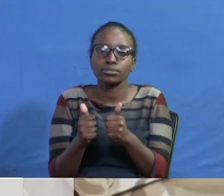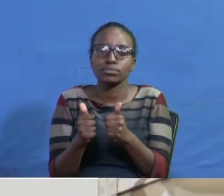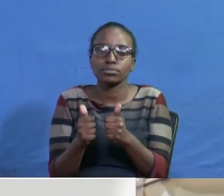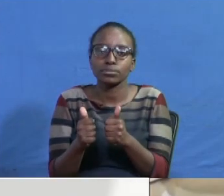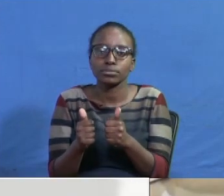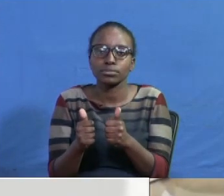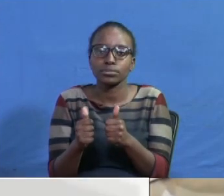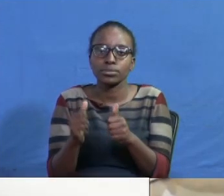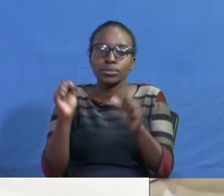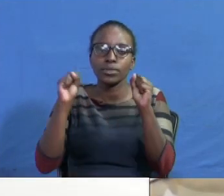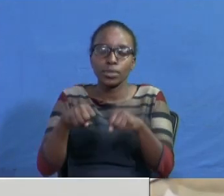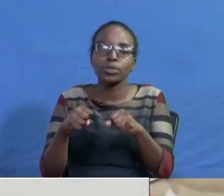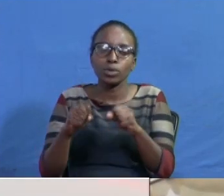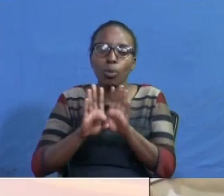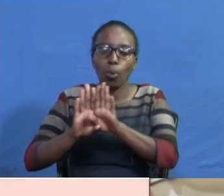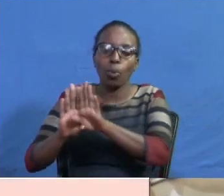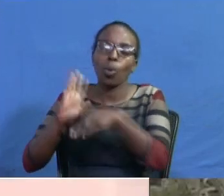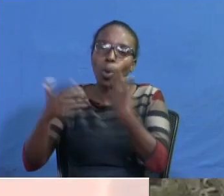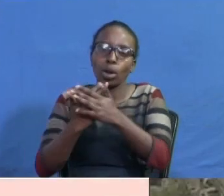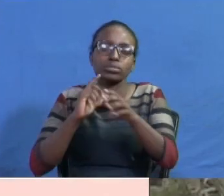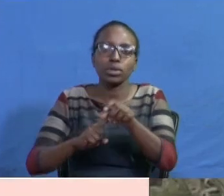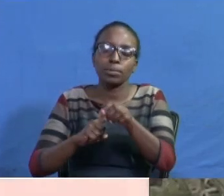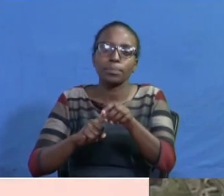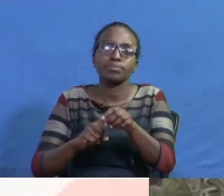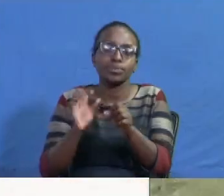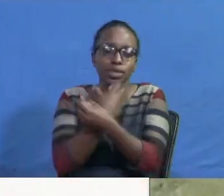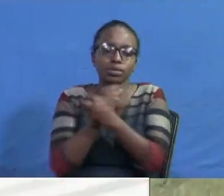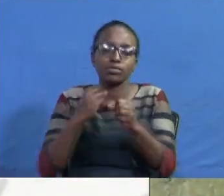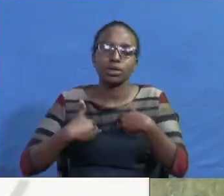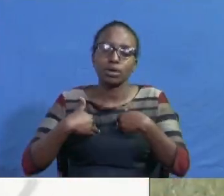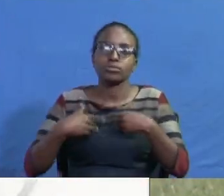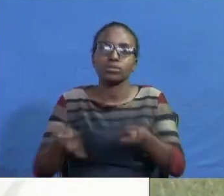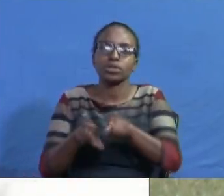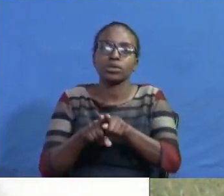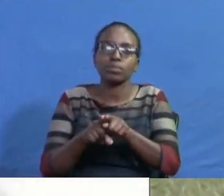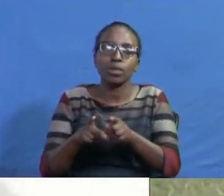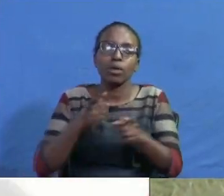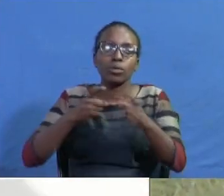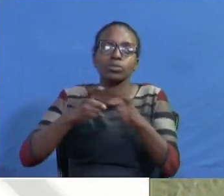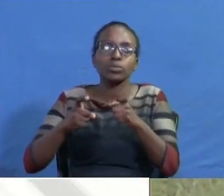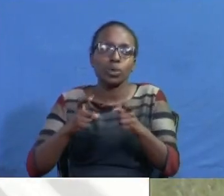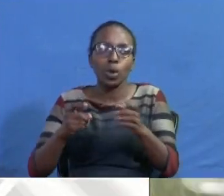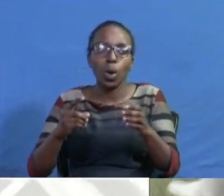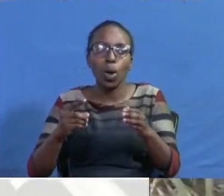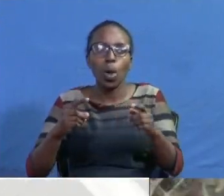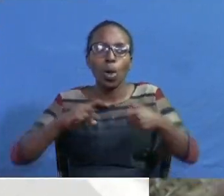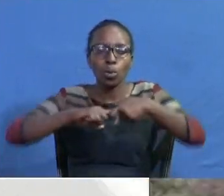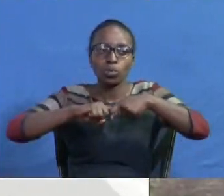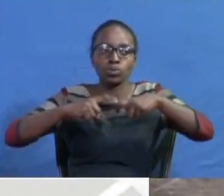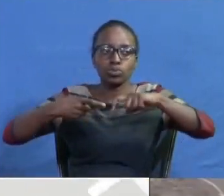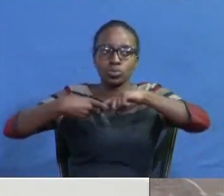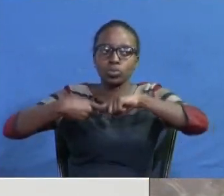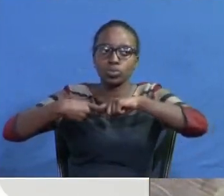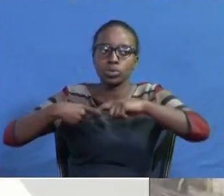weza kuondolewa pelekwa mahali salama. This operation aims to trap and relocate the